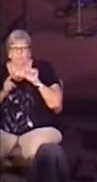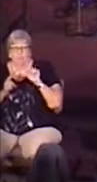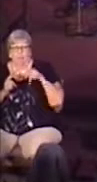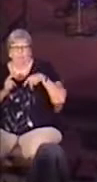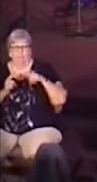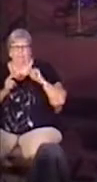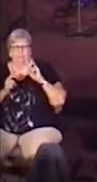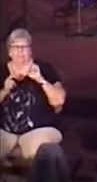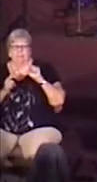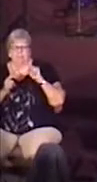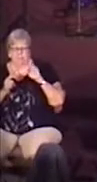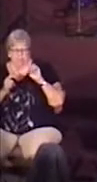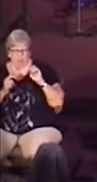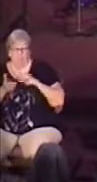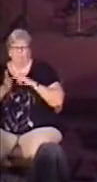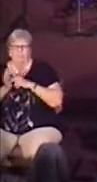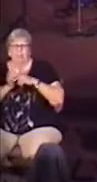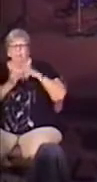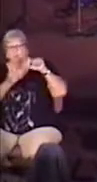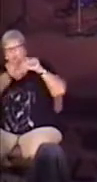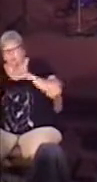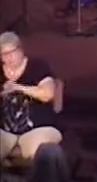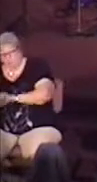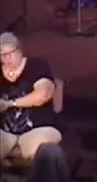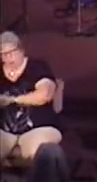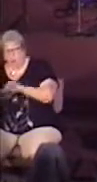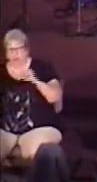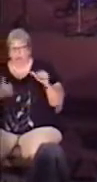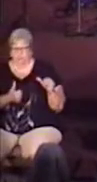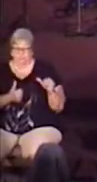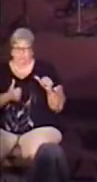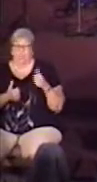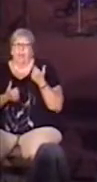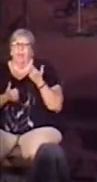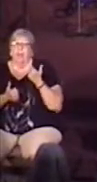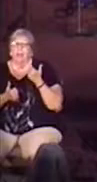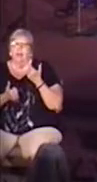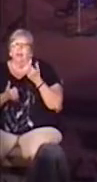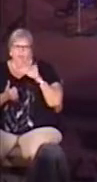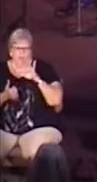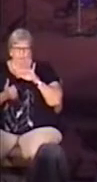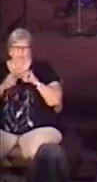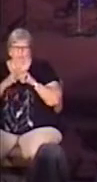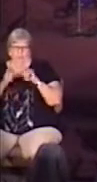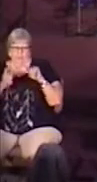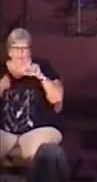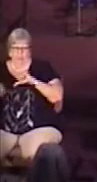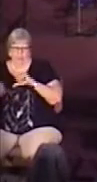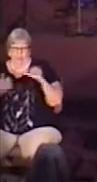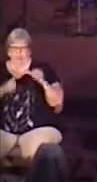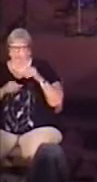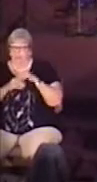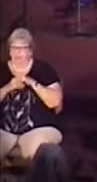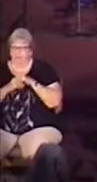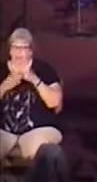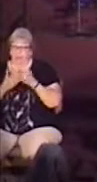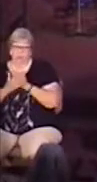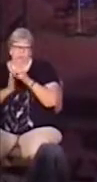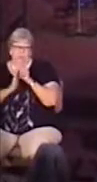to immerse, submerge, or plunge. And there are five baptisms in the New Testament. There are